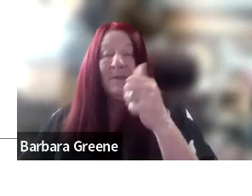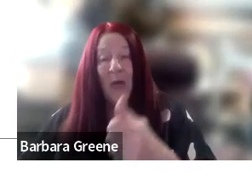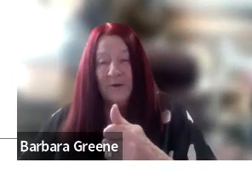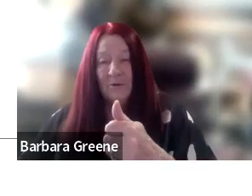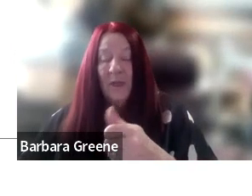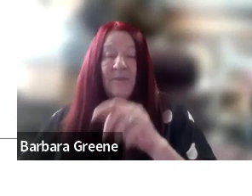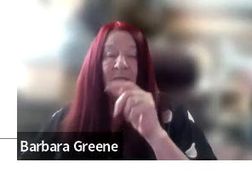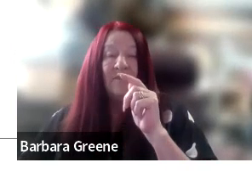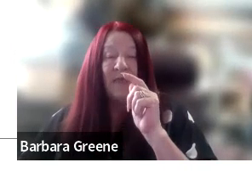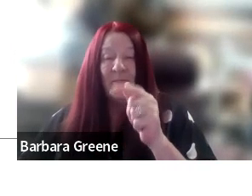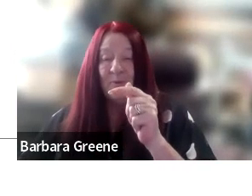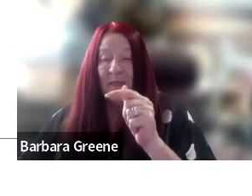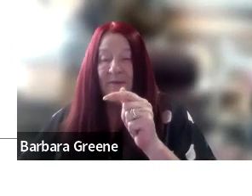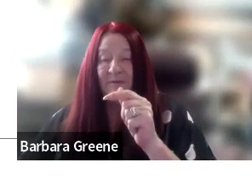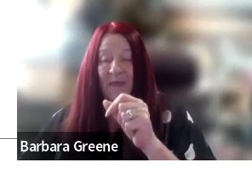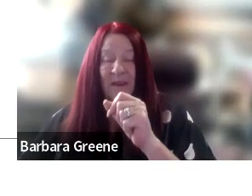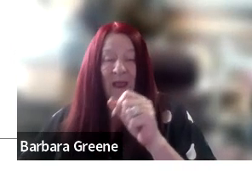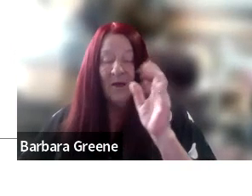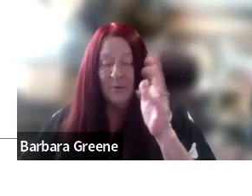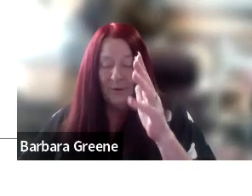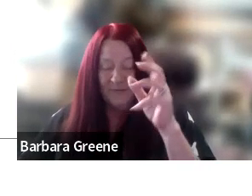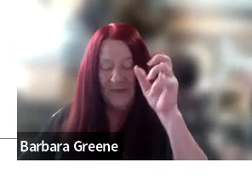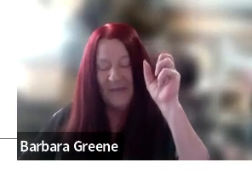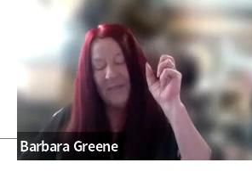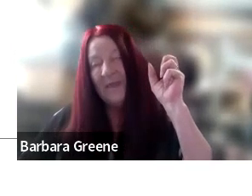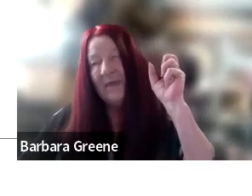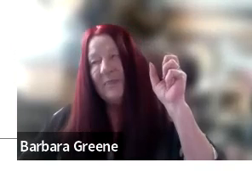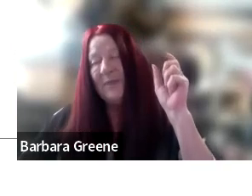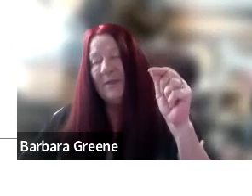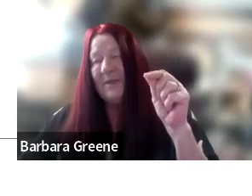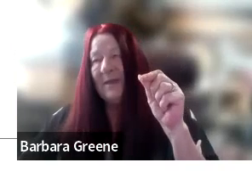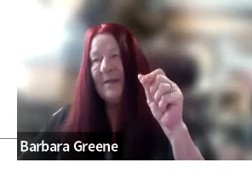it's been vital. And then the other thing is that I also wanted to say that